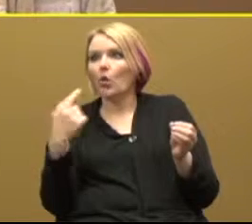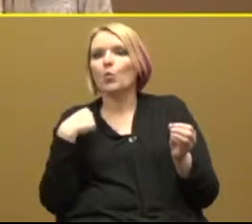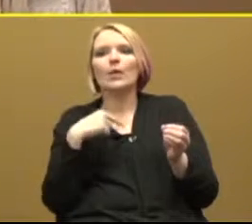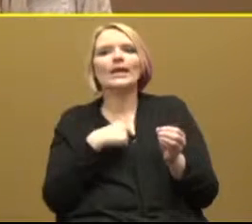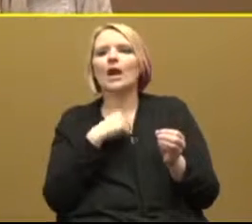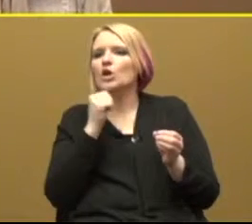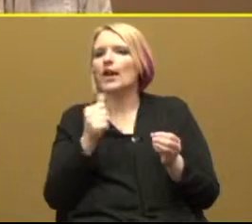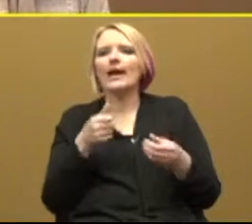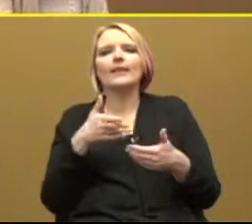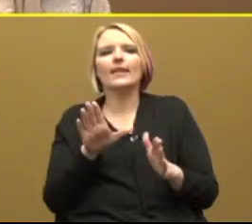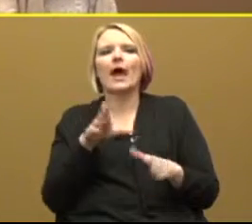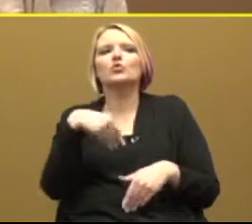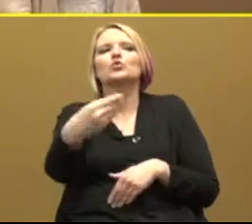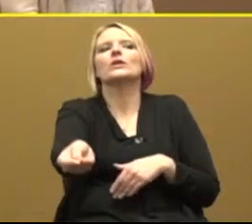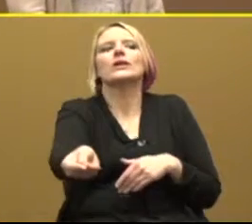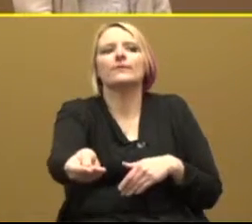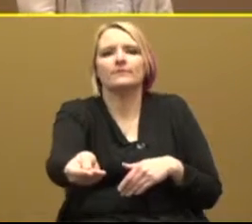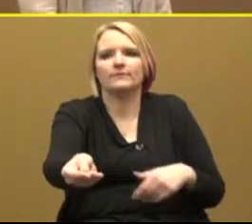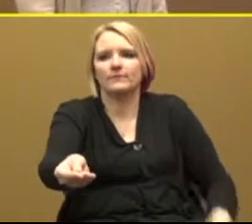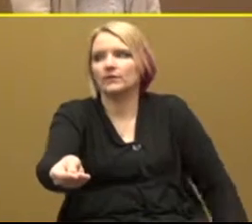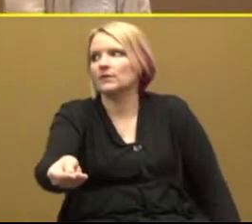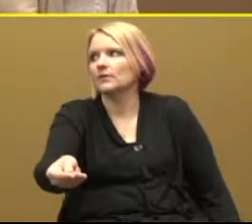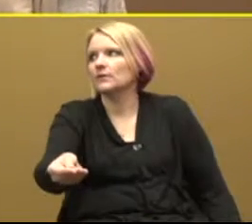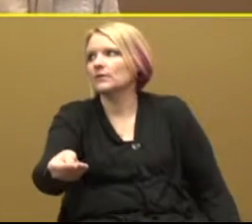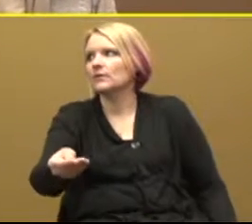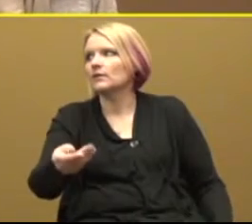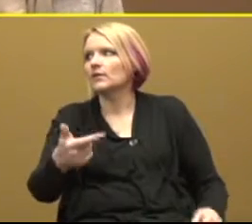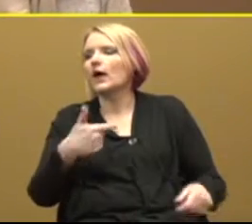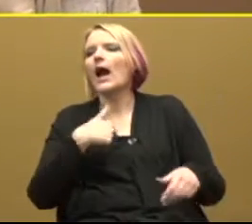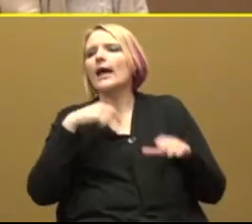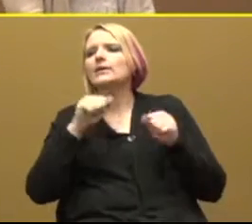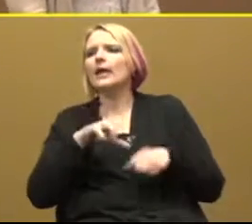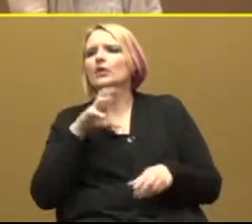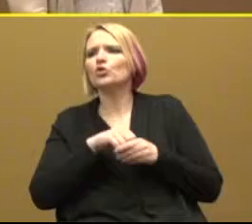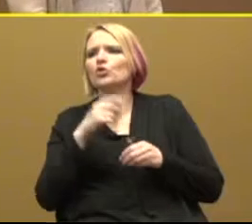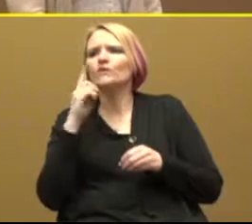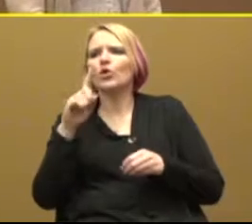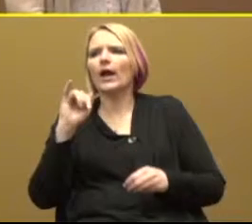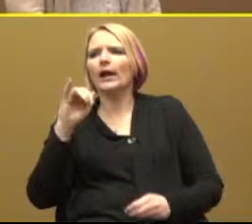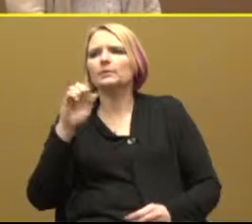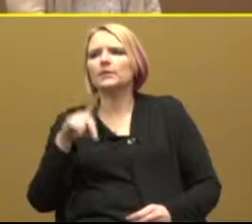to give them. Oh, I can write anything into an IEP.